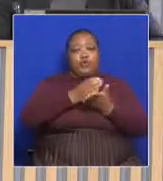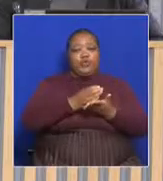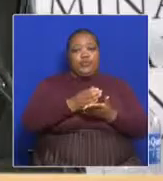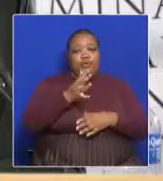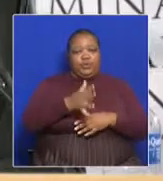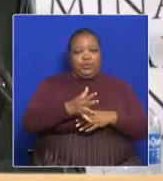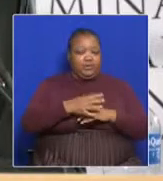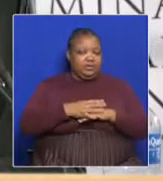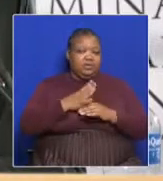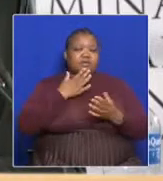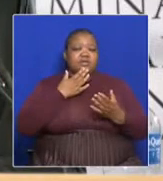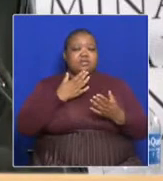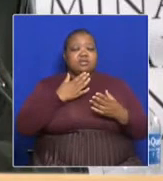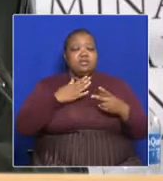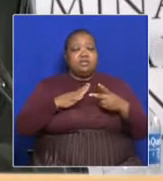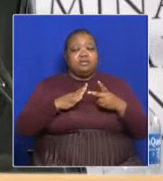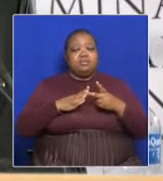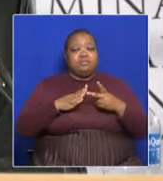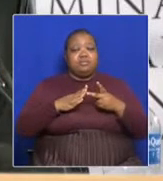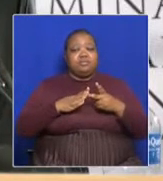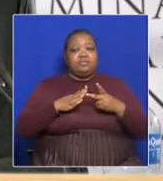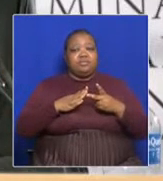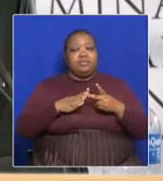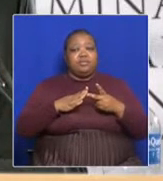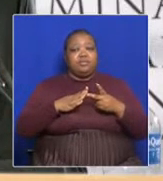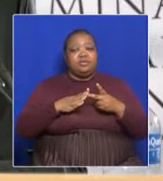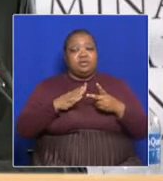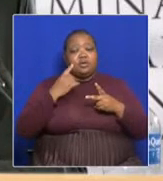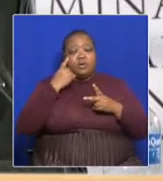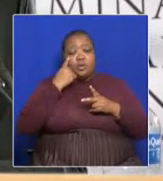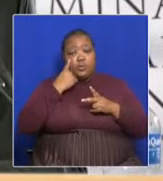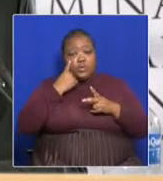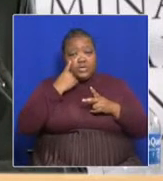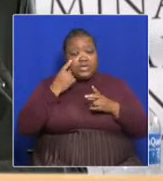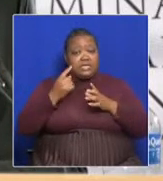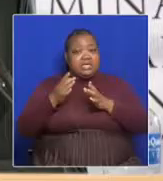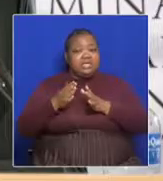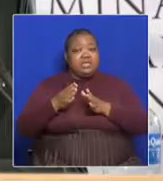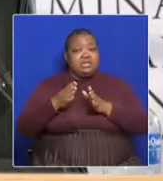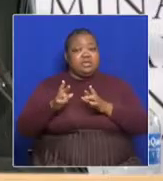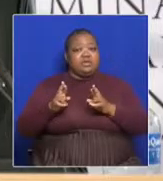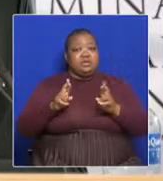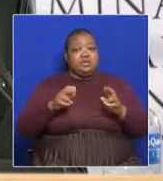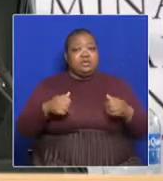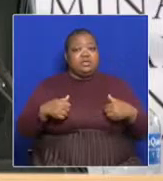Secondly, insofar then as the rest of the witnesses are concerned, we're ready to resume at 9:30